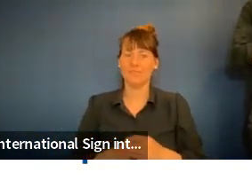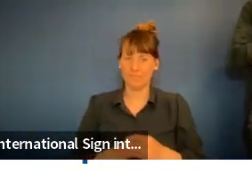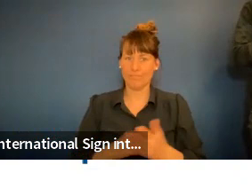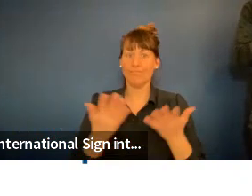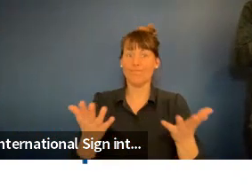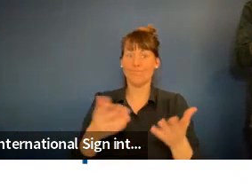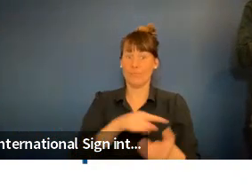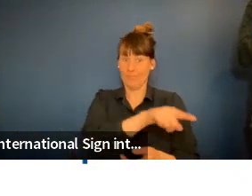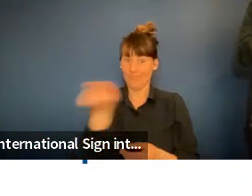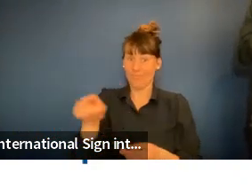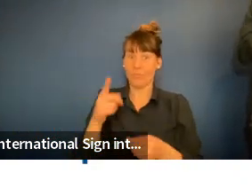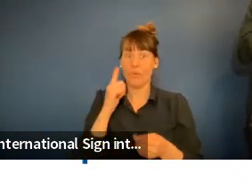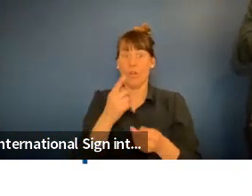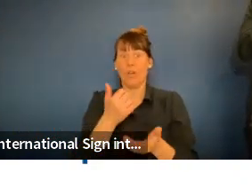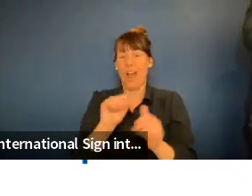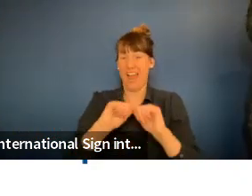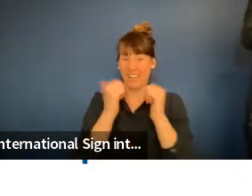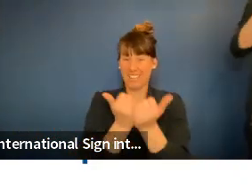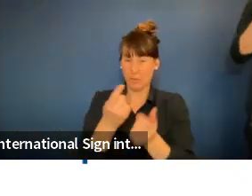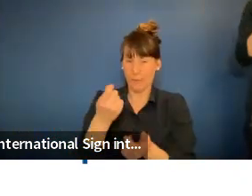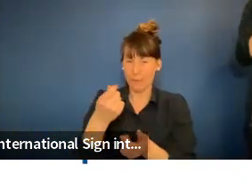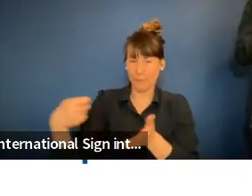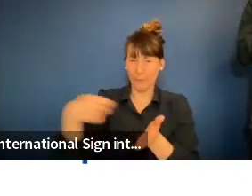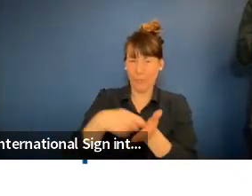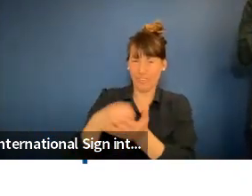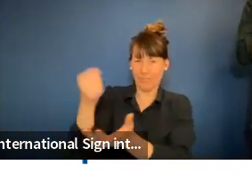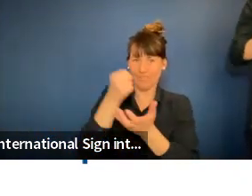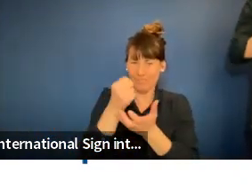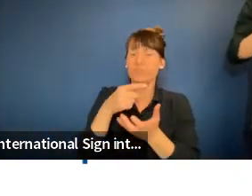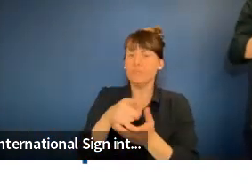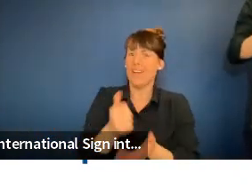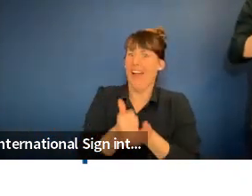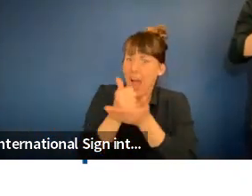the list which are developed in the countries.